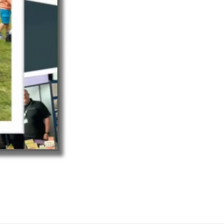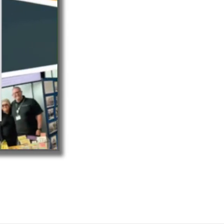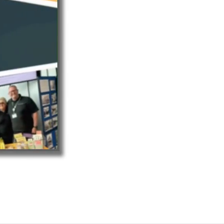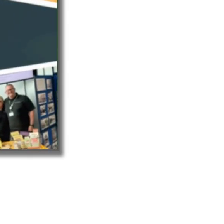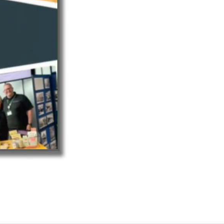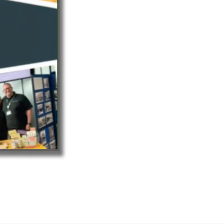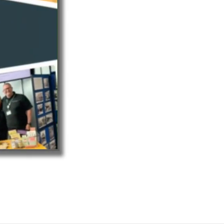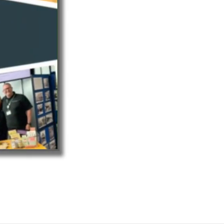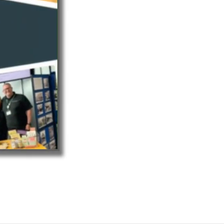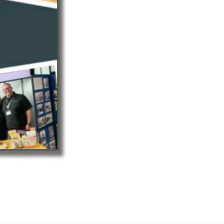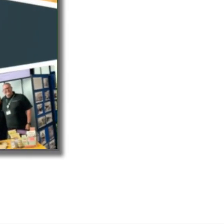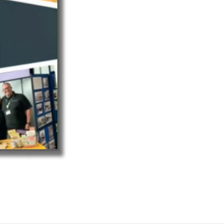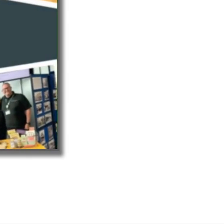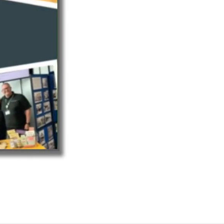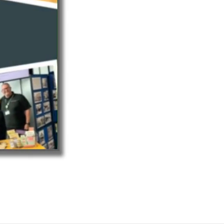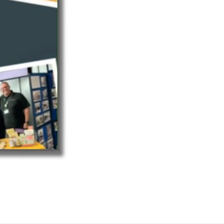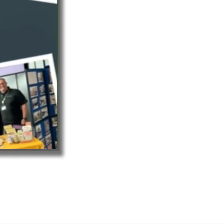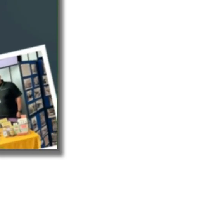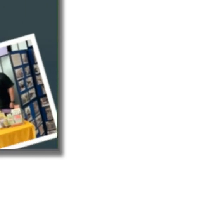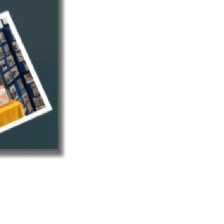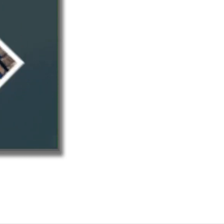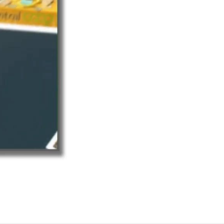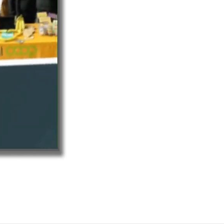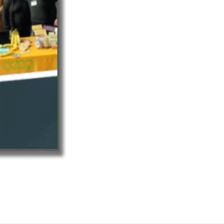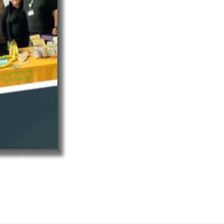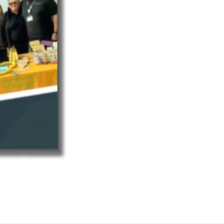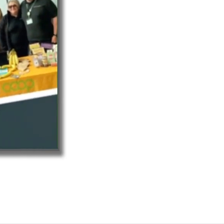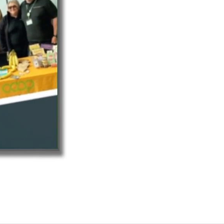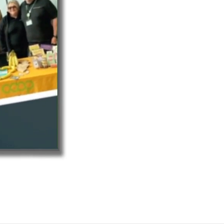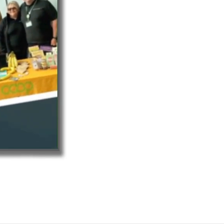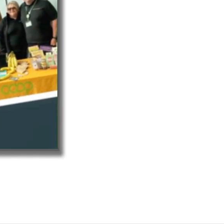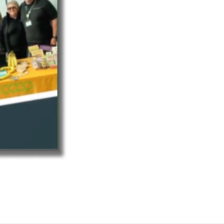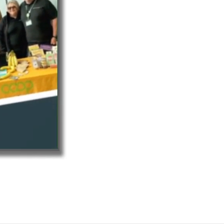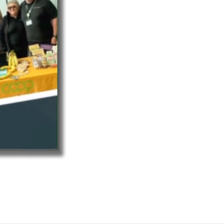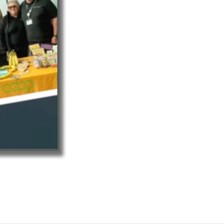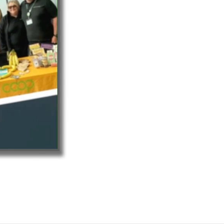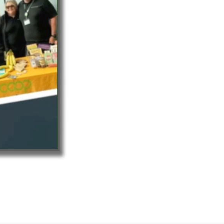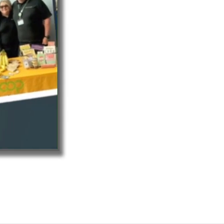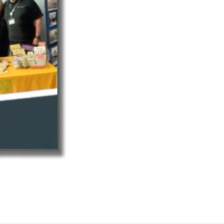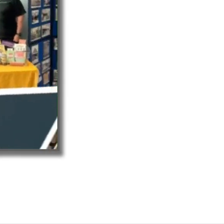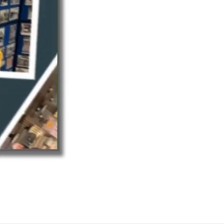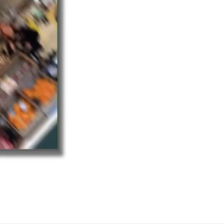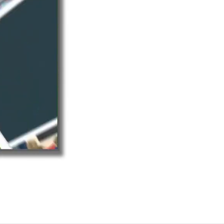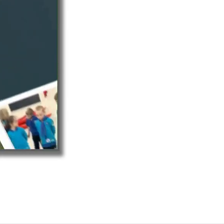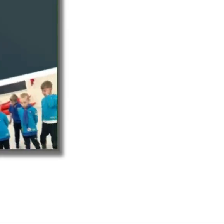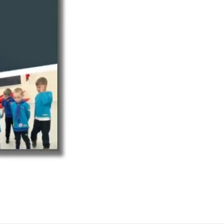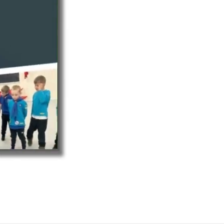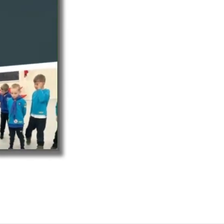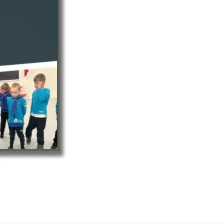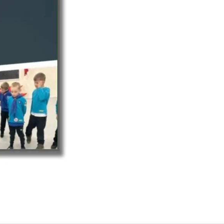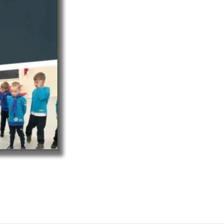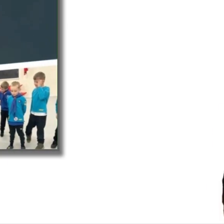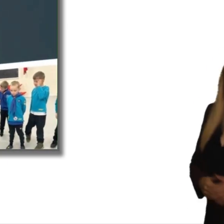We're a co-op, which means that every time you shop, you're also helping to give something back to the communities we serve.